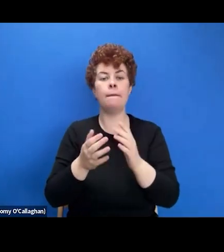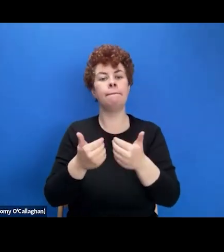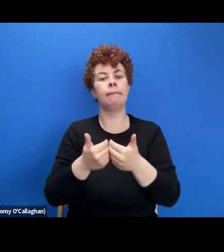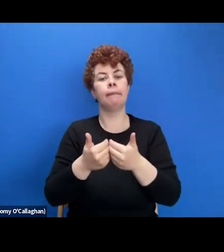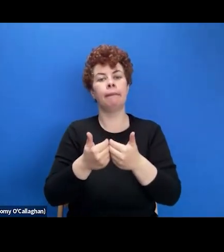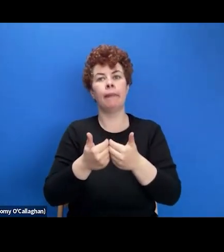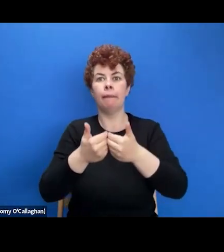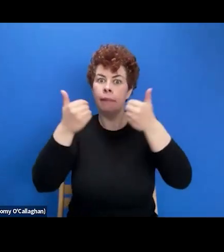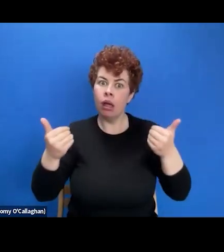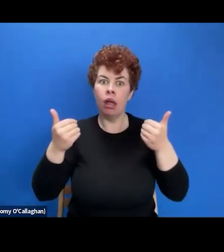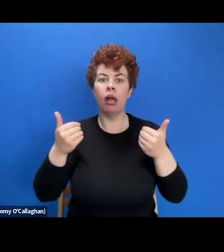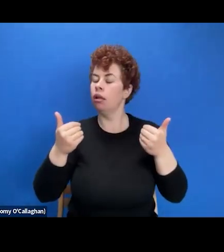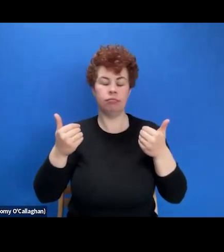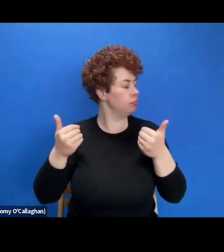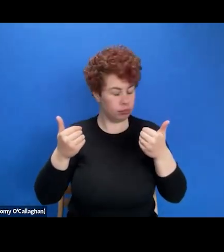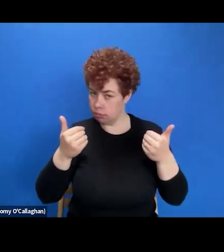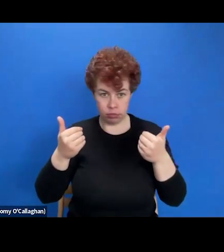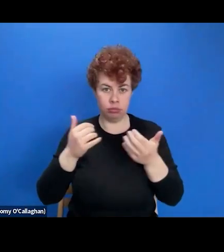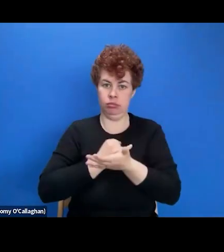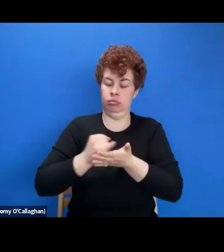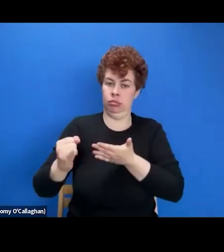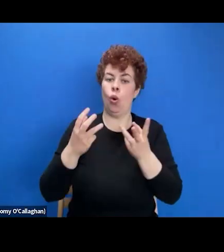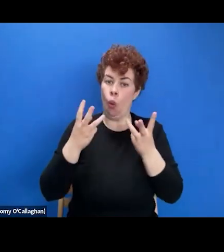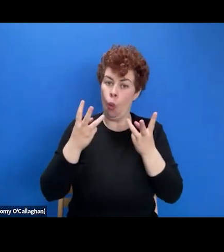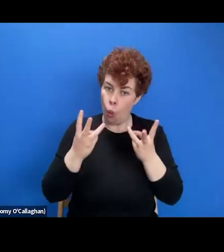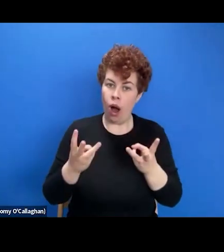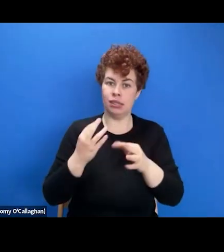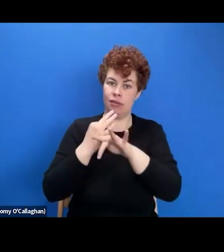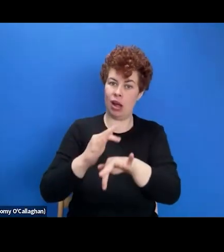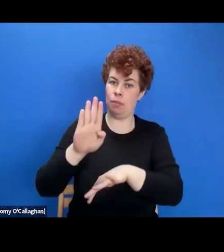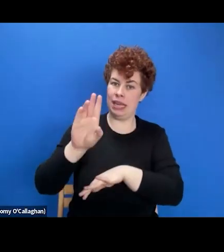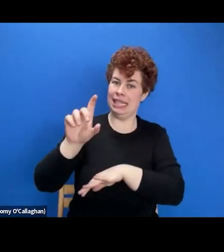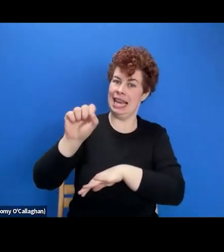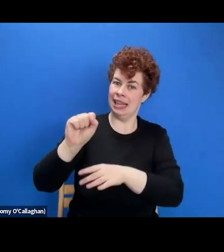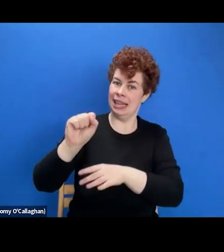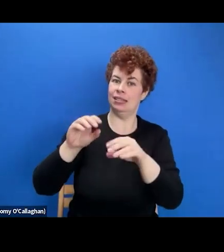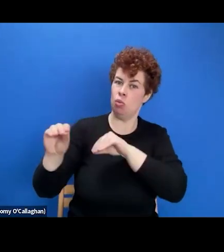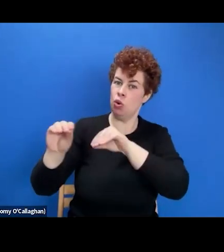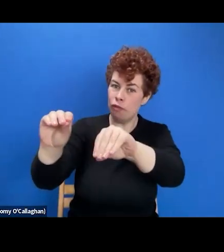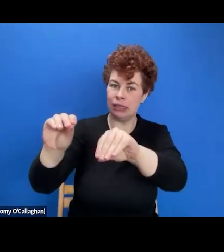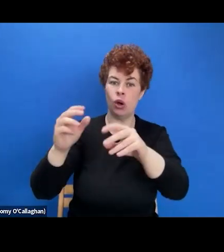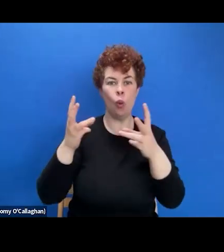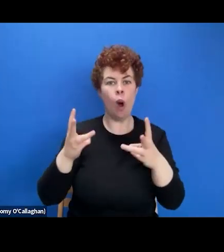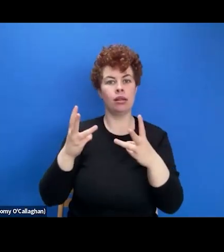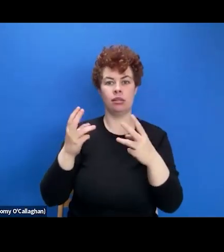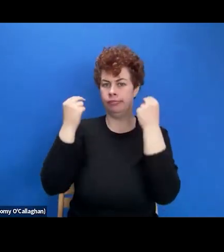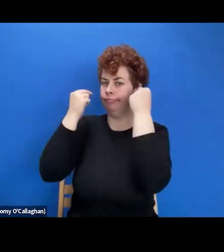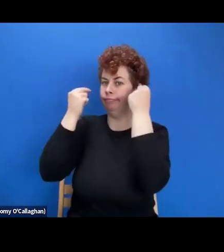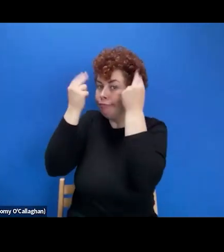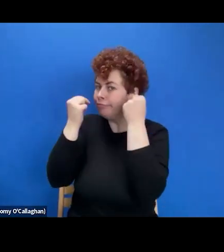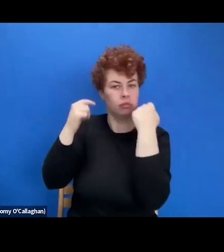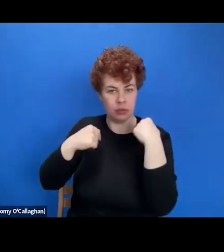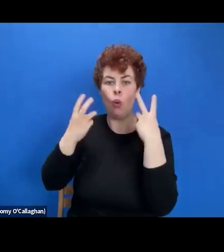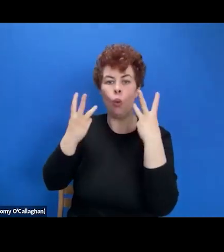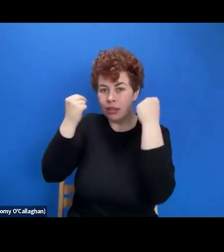the BDS campaign movement. And I think that that's really important. It really came from staff, like really, you know, we cared. This was